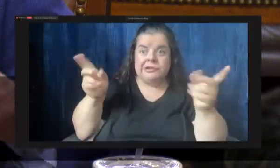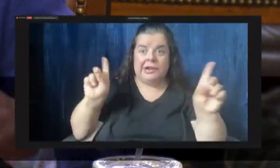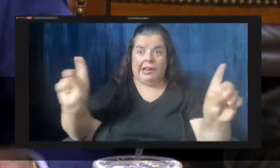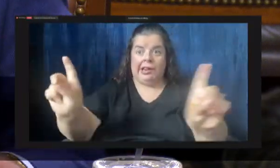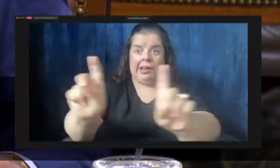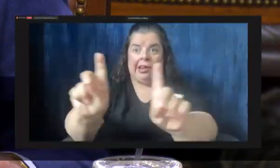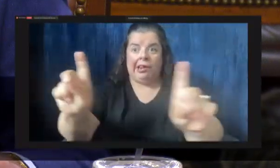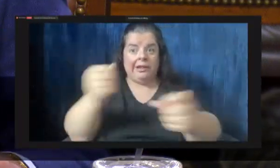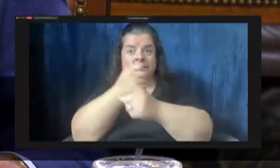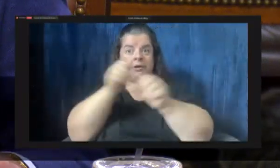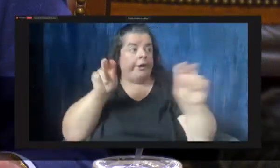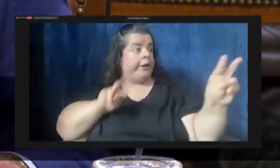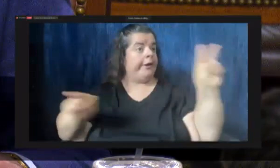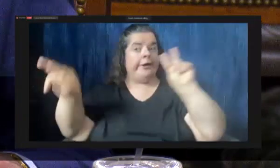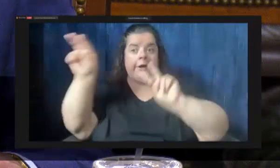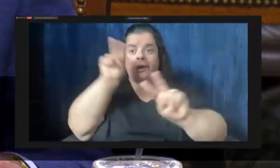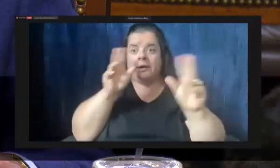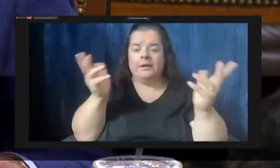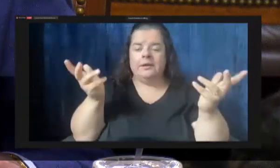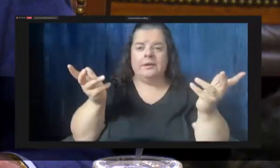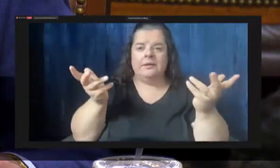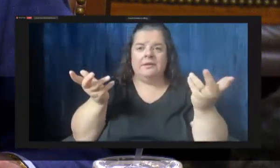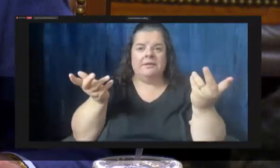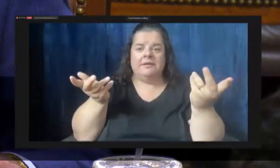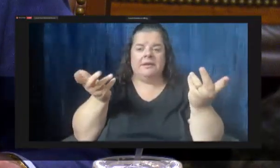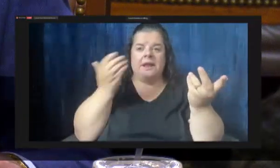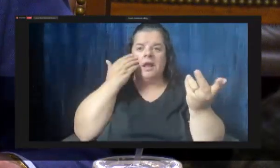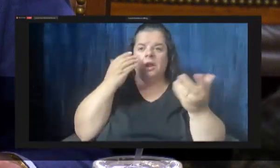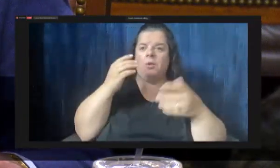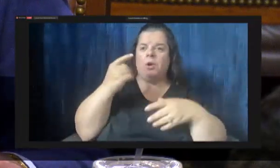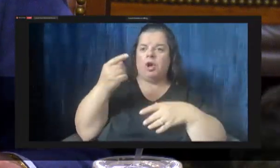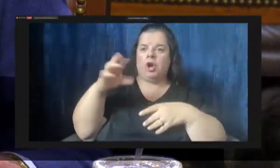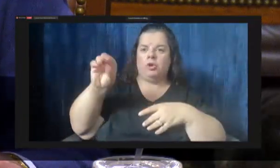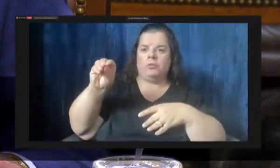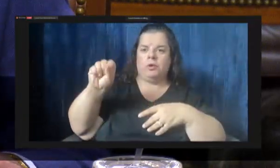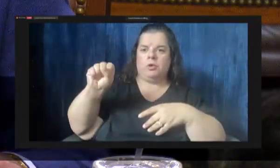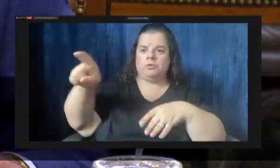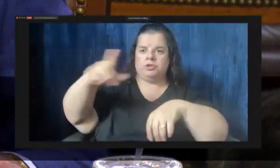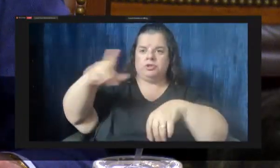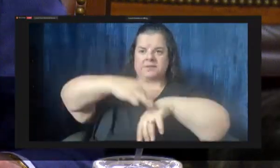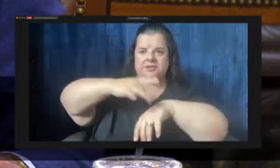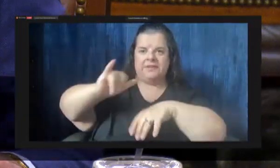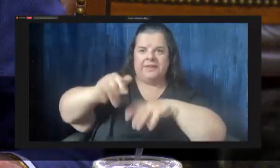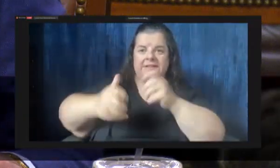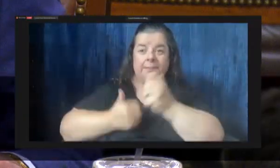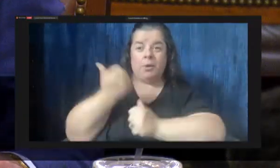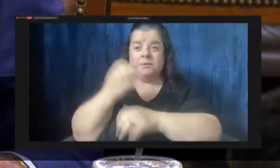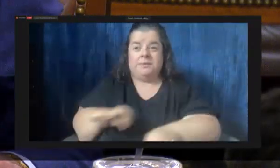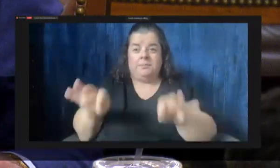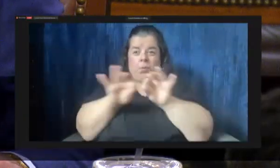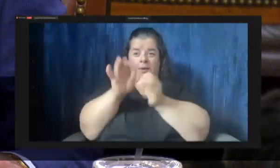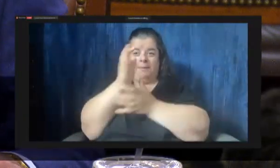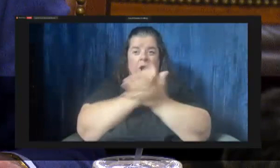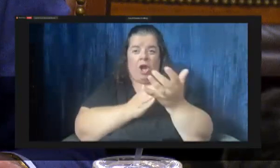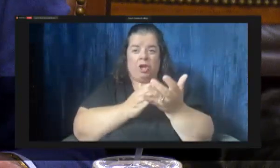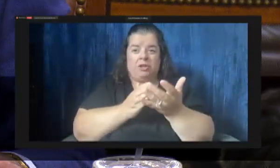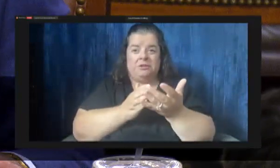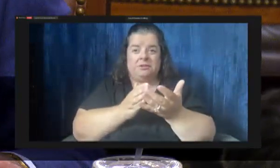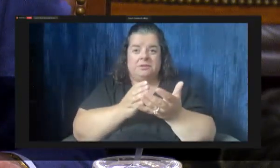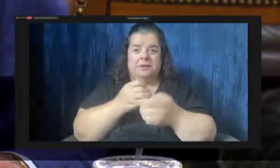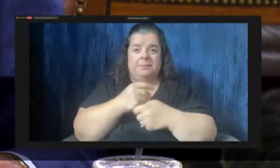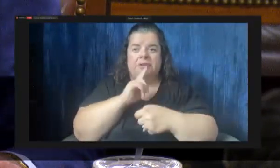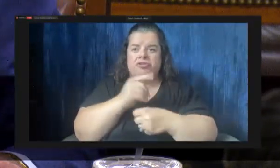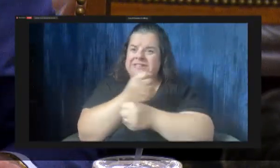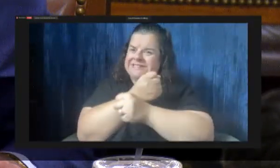area? And I know Councilwoman Gross touched on this, and that's, to me, is the most important factor of this, is that it's done safely.